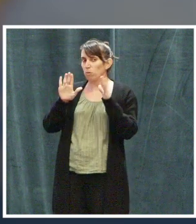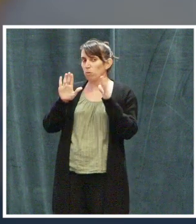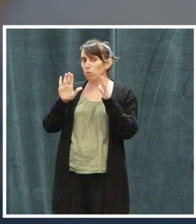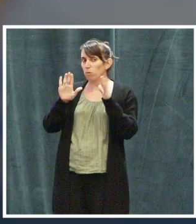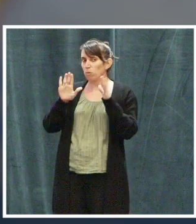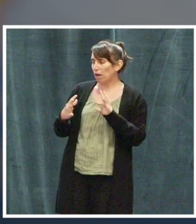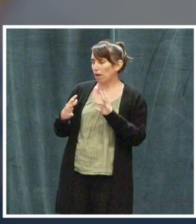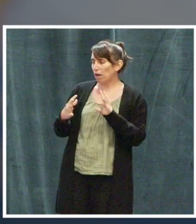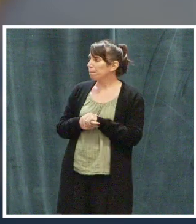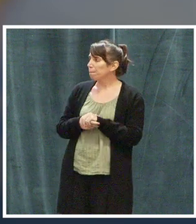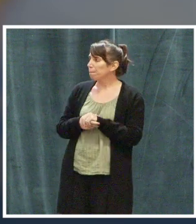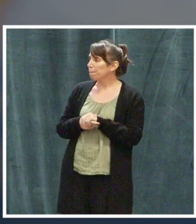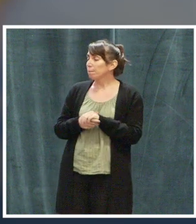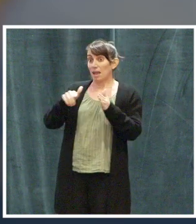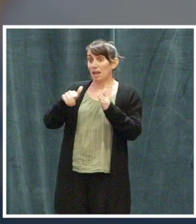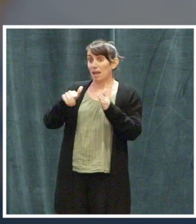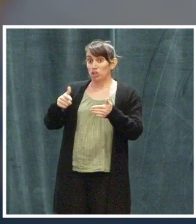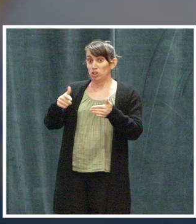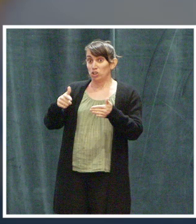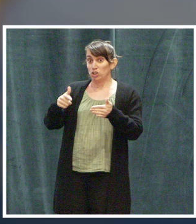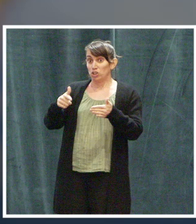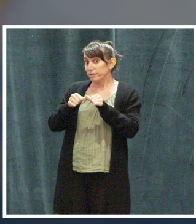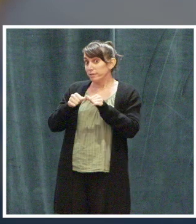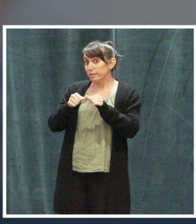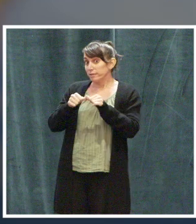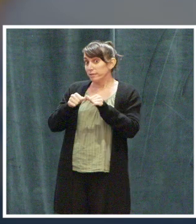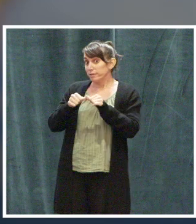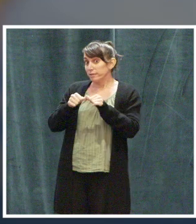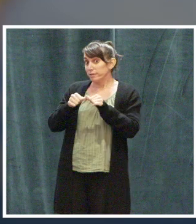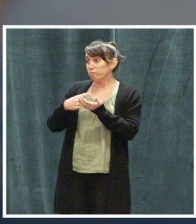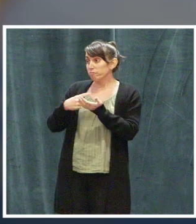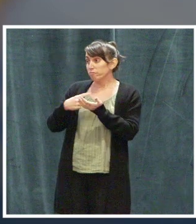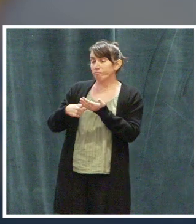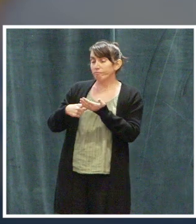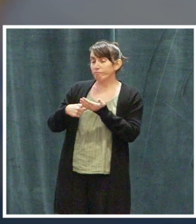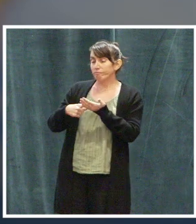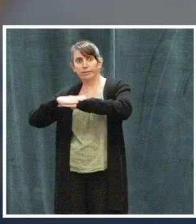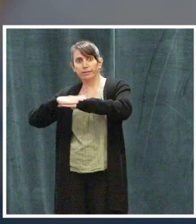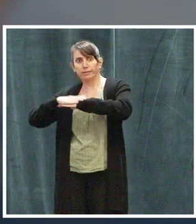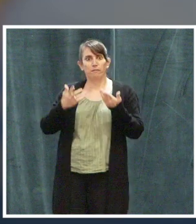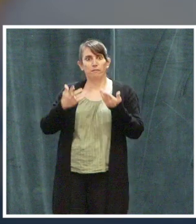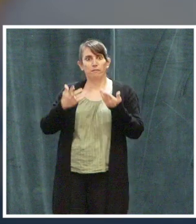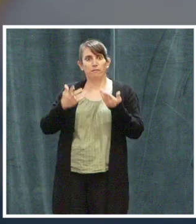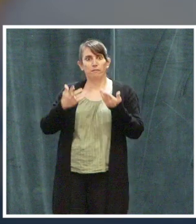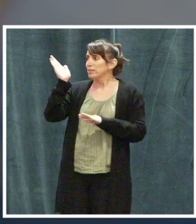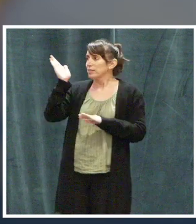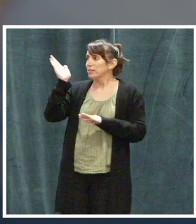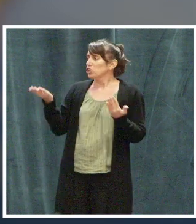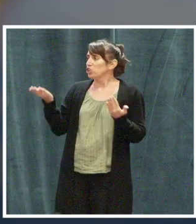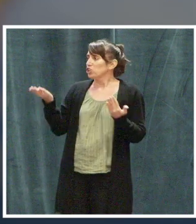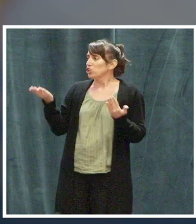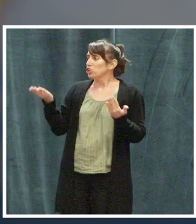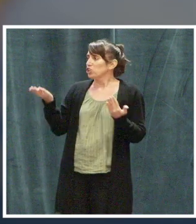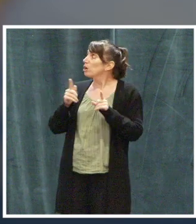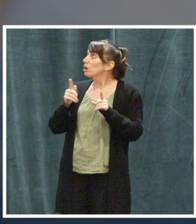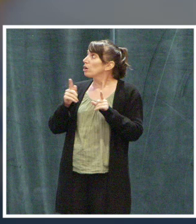Again, I would invite you to continue the conversation once we're done with the presentation here. We are